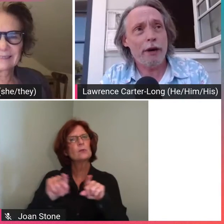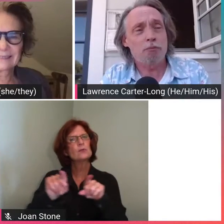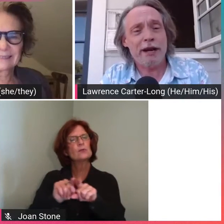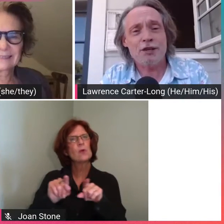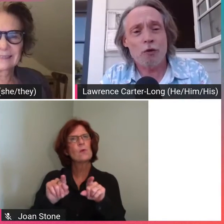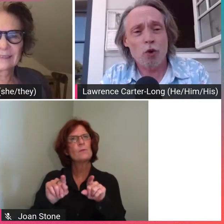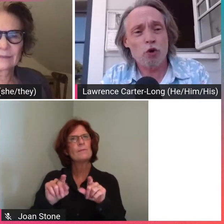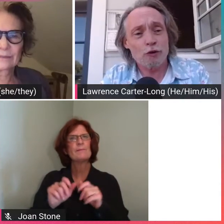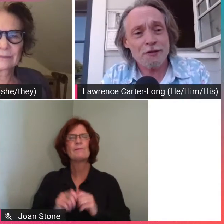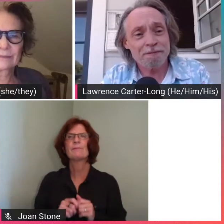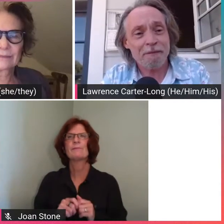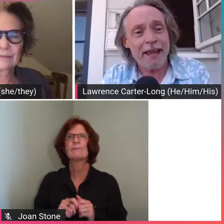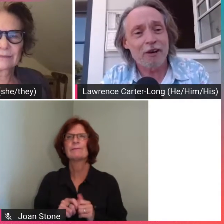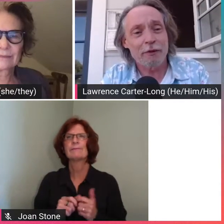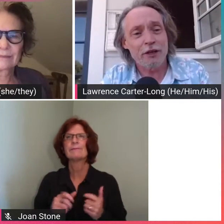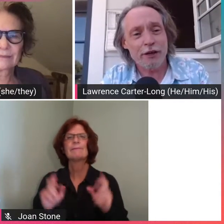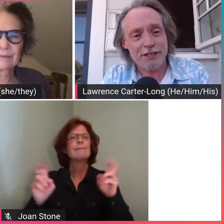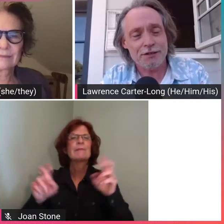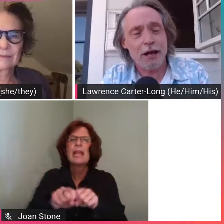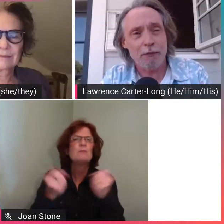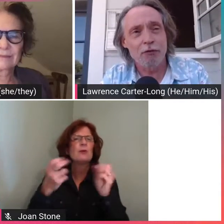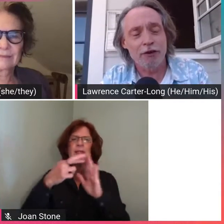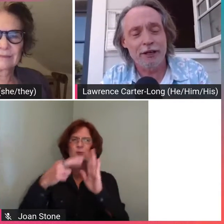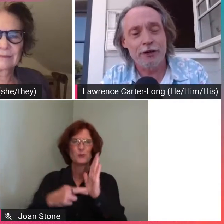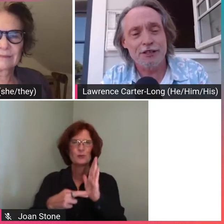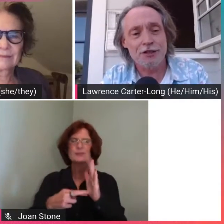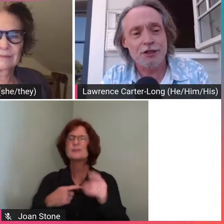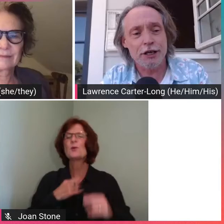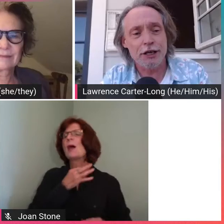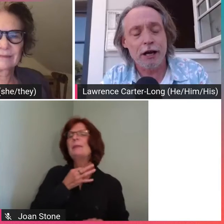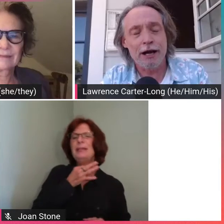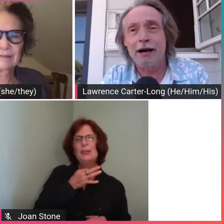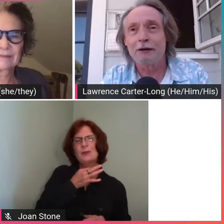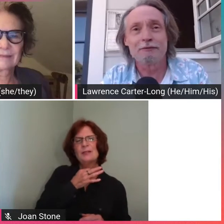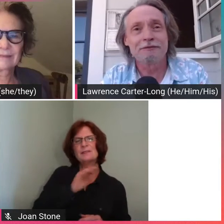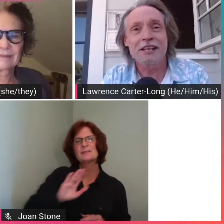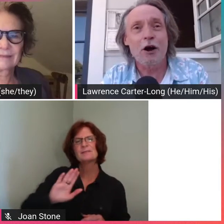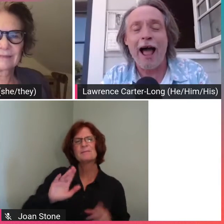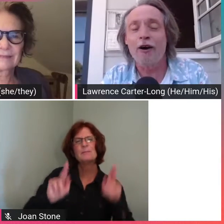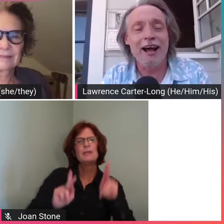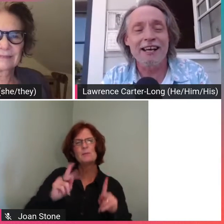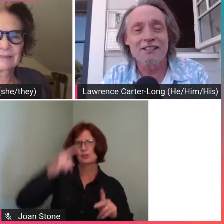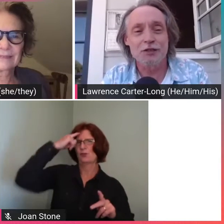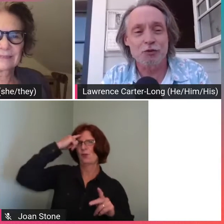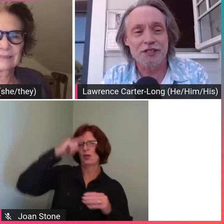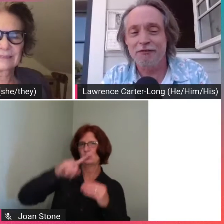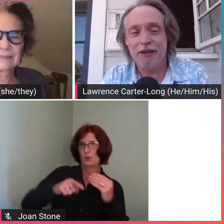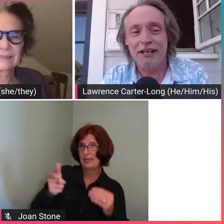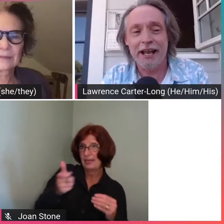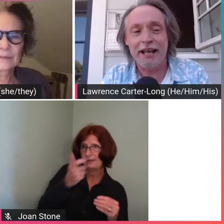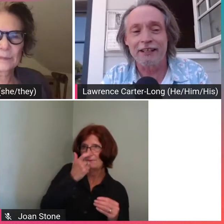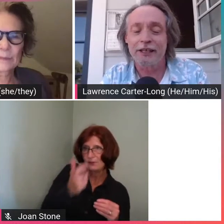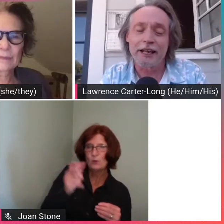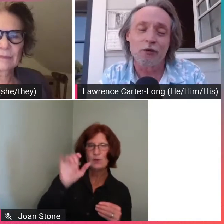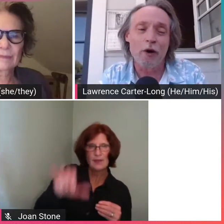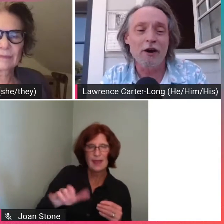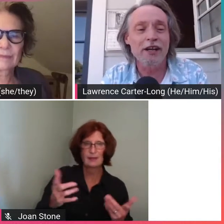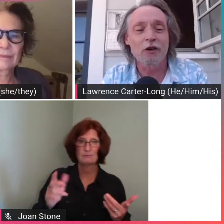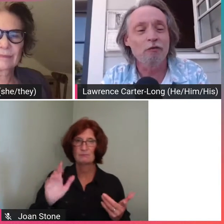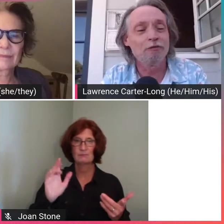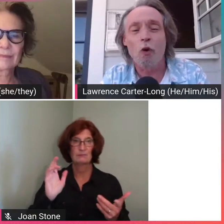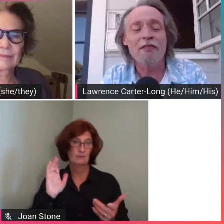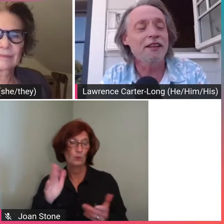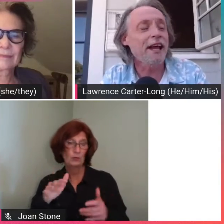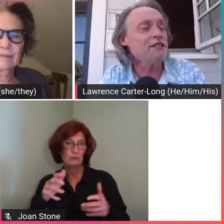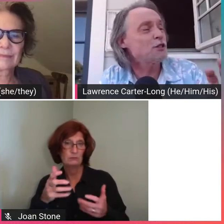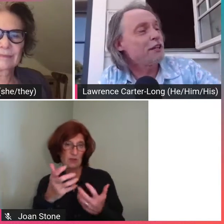you know, it breaks all the rules. And I'll be really curious to see, you know, how audiences receive it and where, you